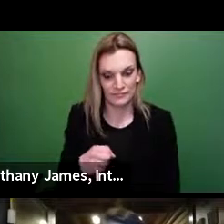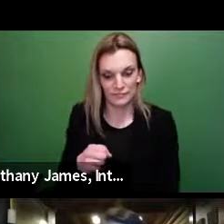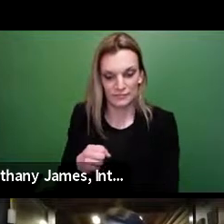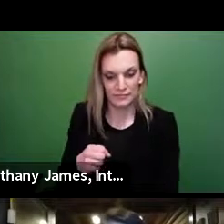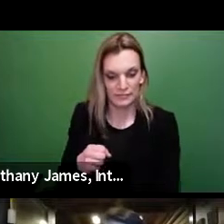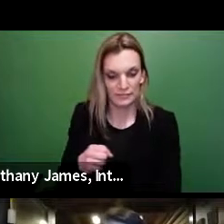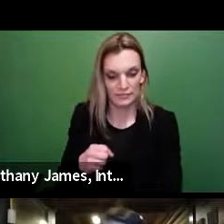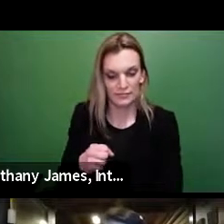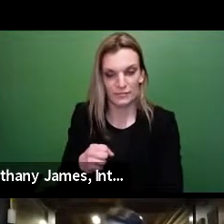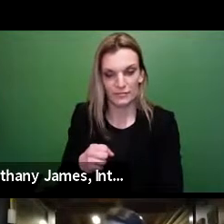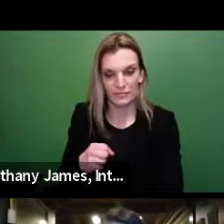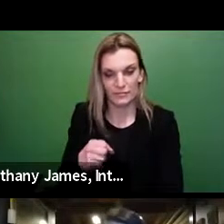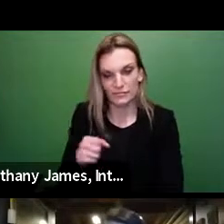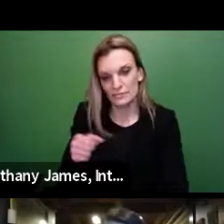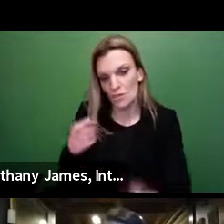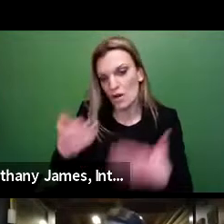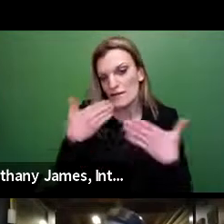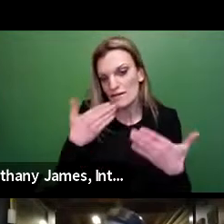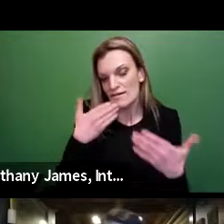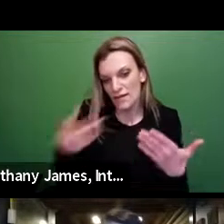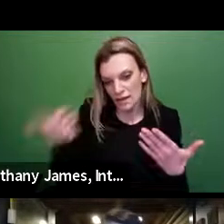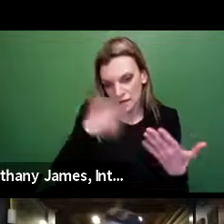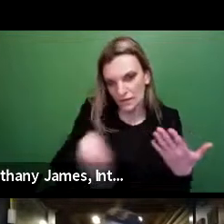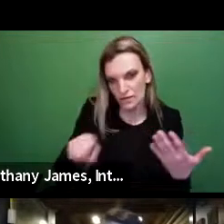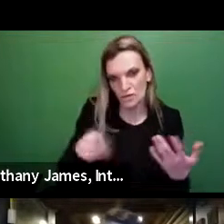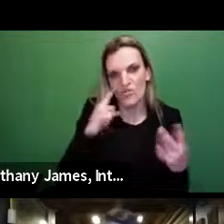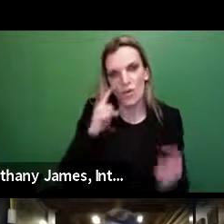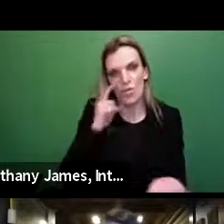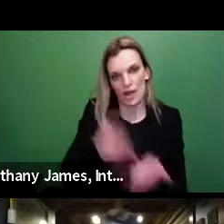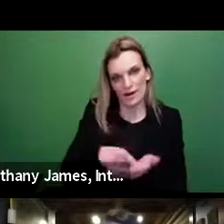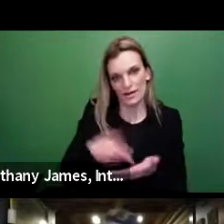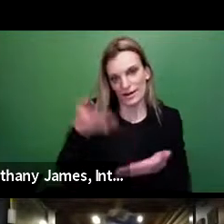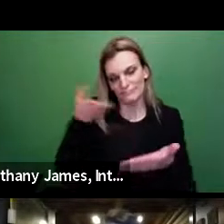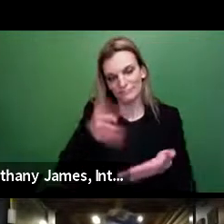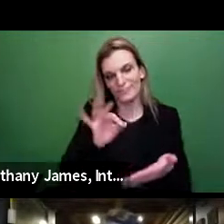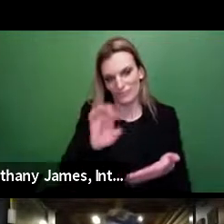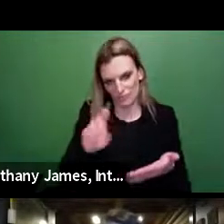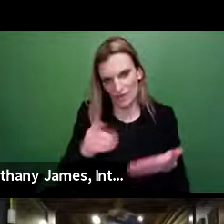commission, the Civil Rights Commission, in recognizing Fred Korematsu.